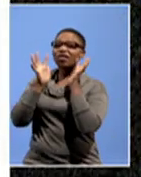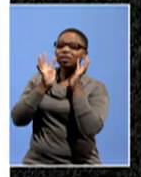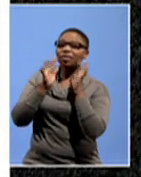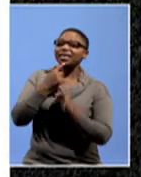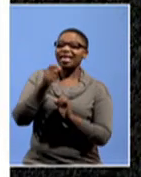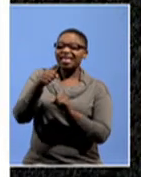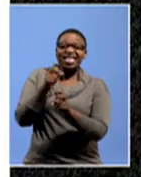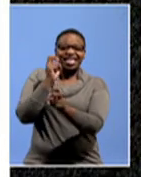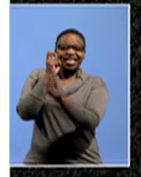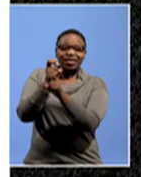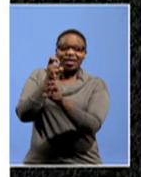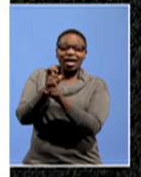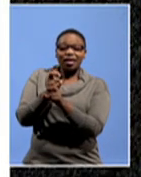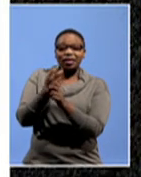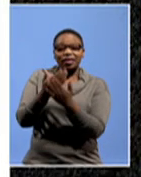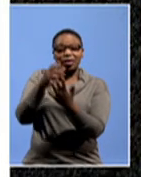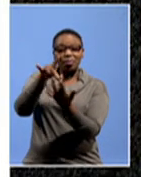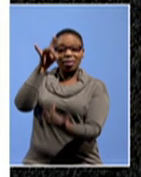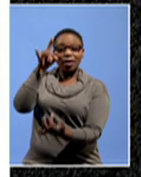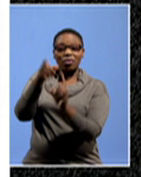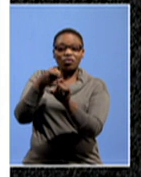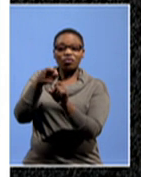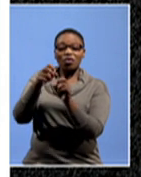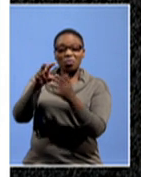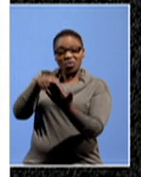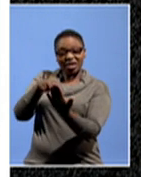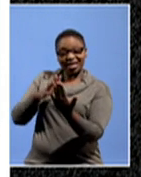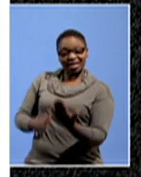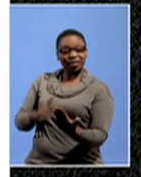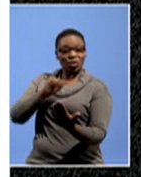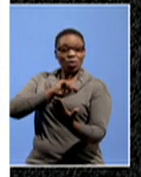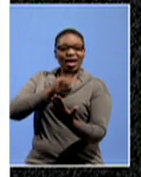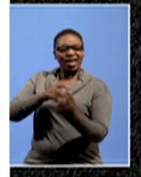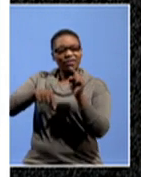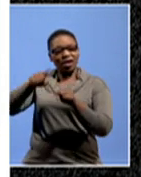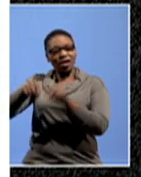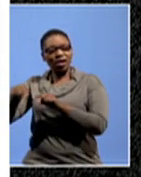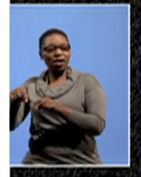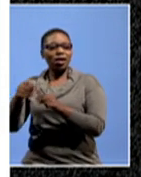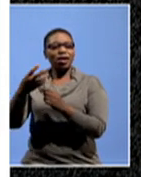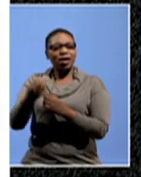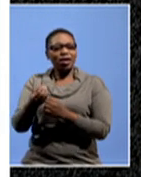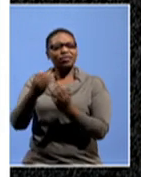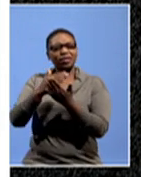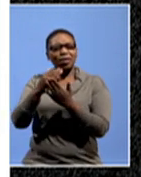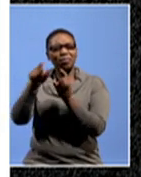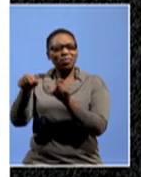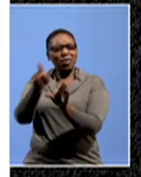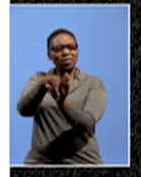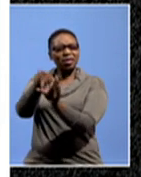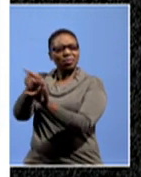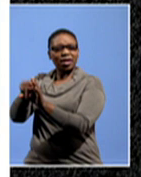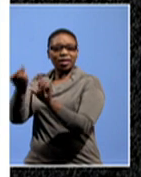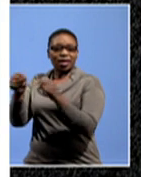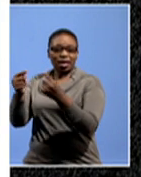to tell for news readers because we are mainly readers on our different media platforms, as in not participating